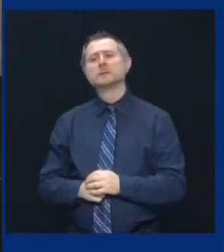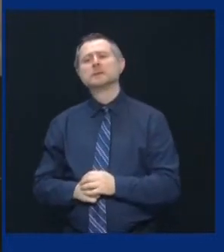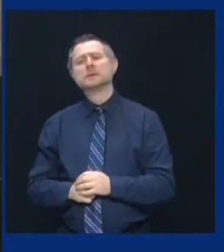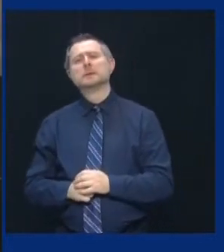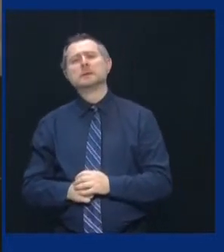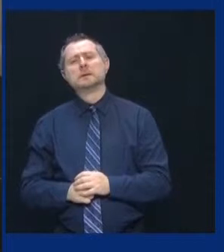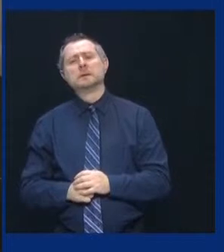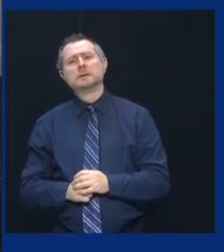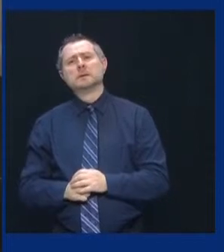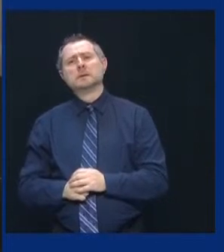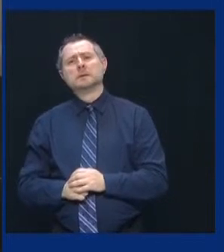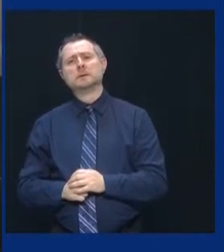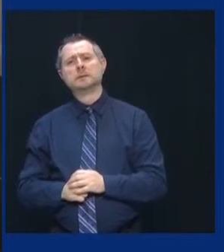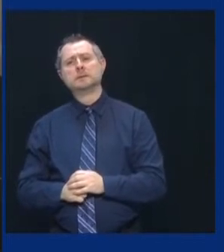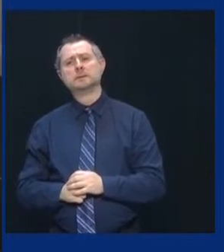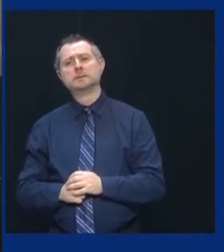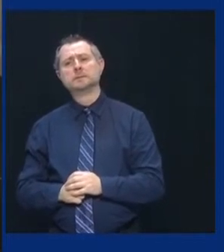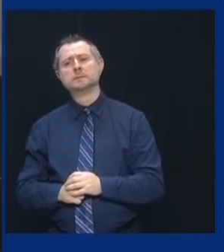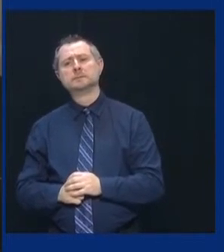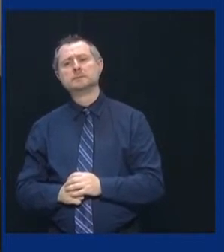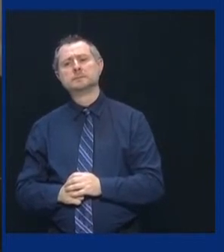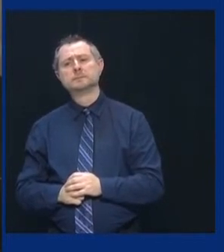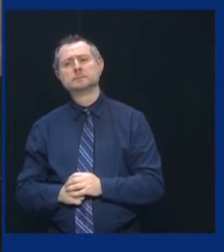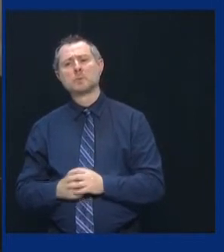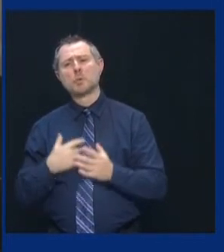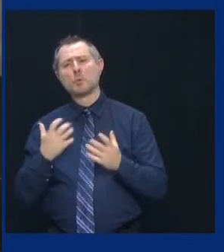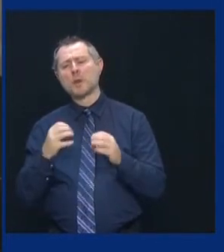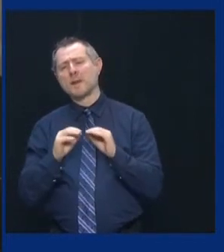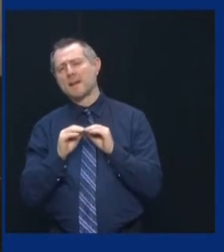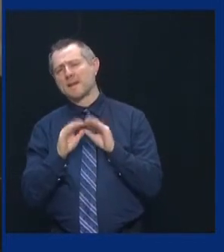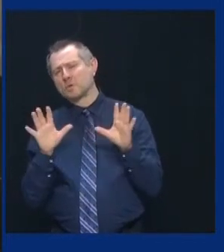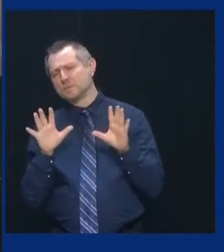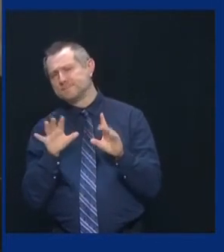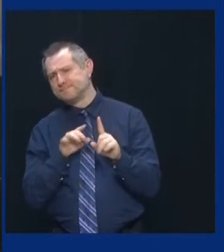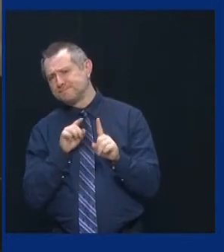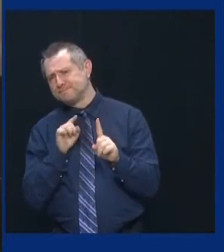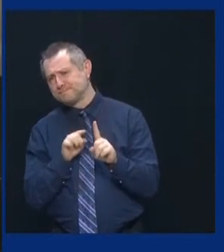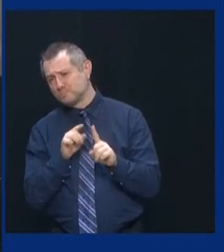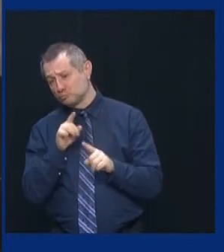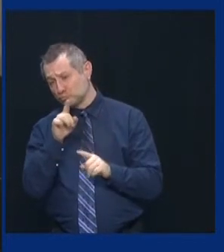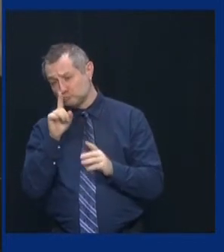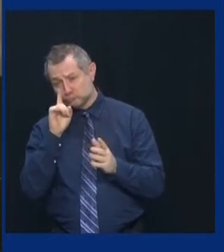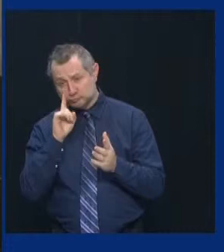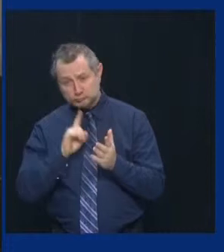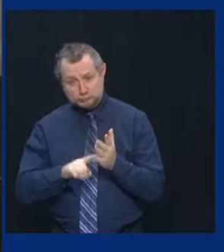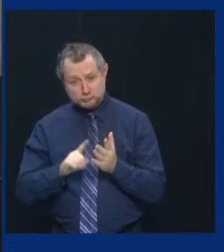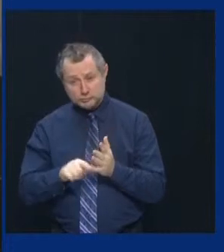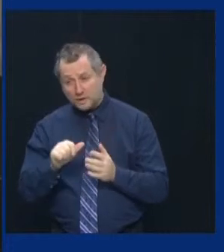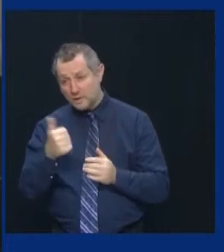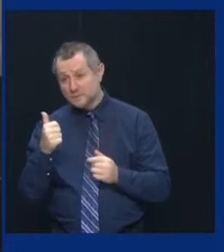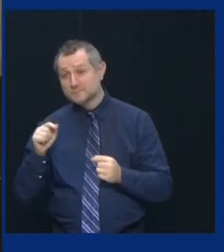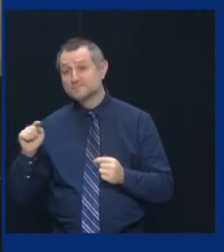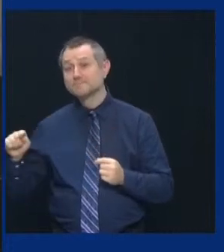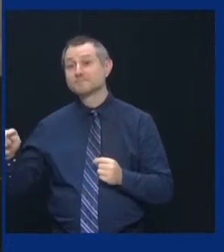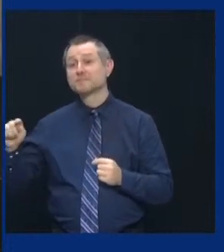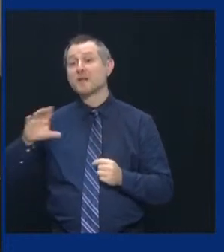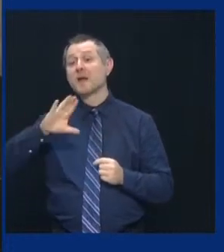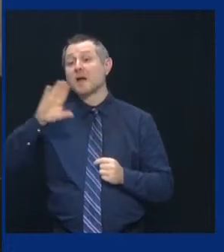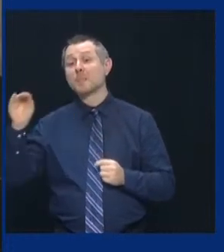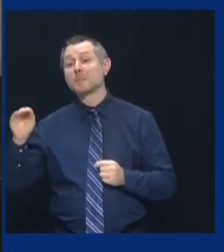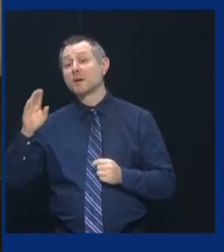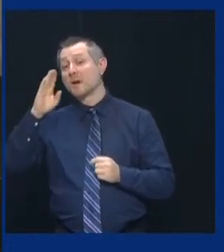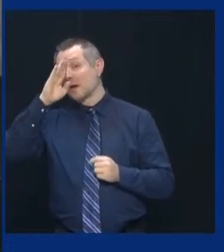You said before, I just want to see if you clarify, are you looking at any other firms that may have